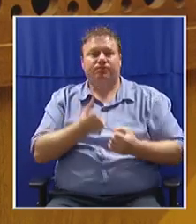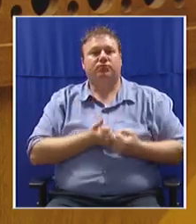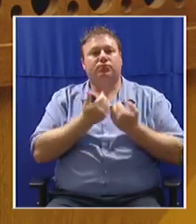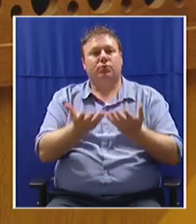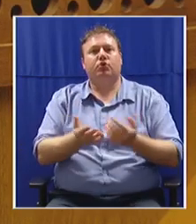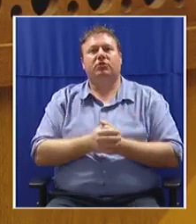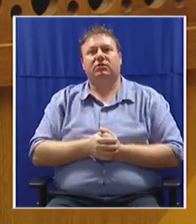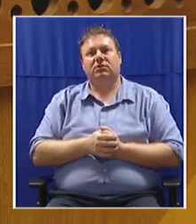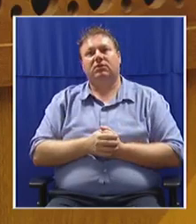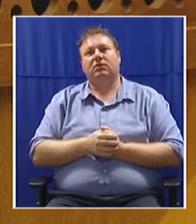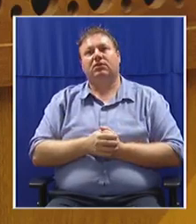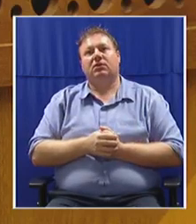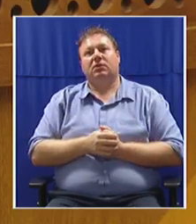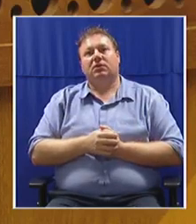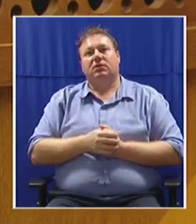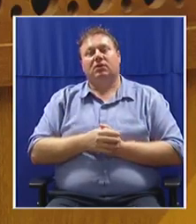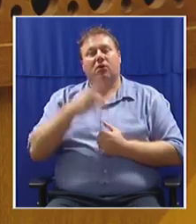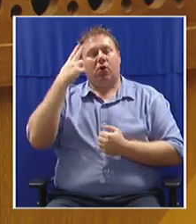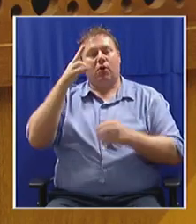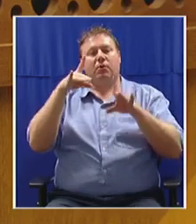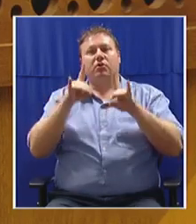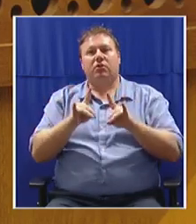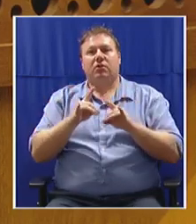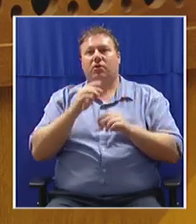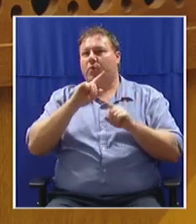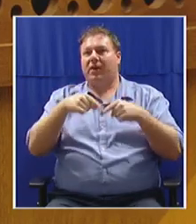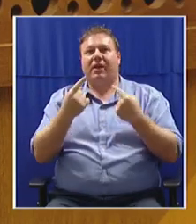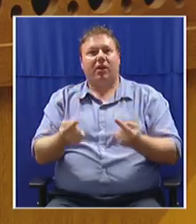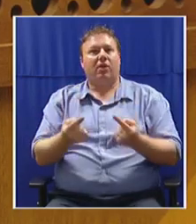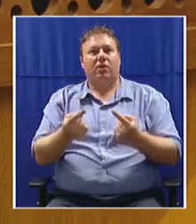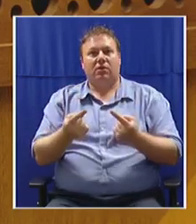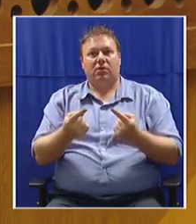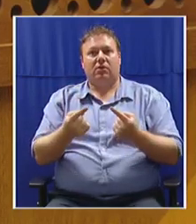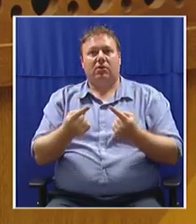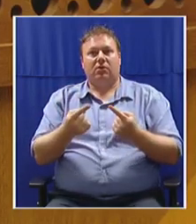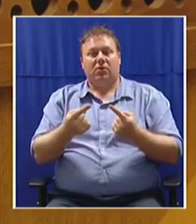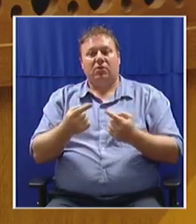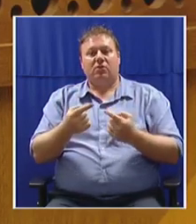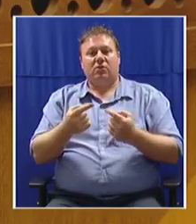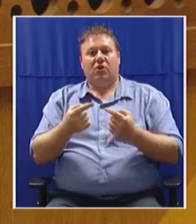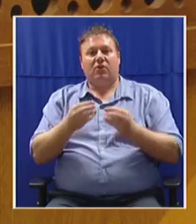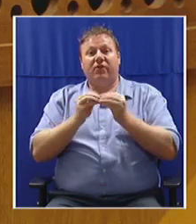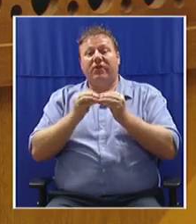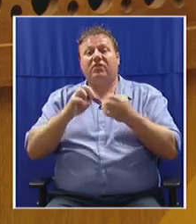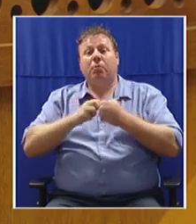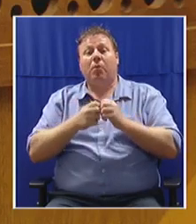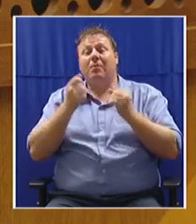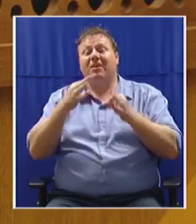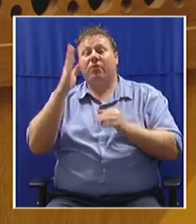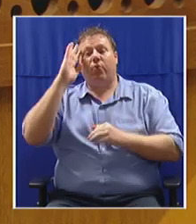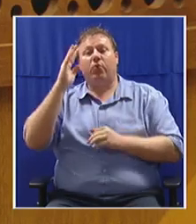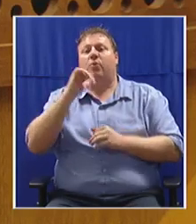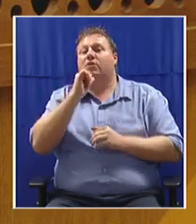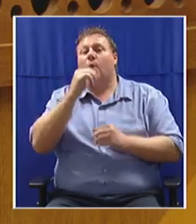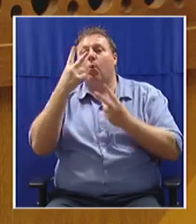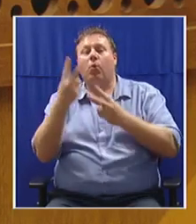Honorable Chairperson, we cannot put a plaster on an open wound without diagnosing the cause and the symptoms of our pain and